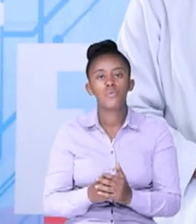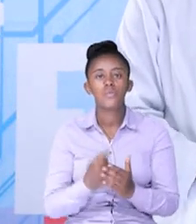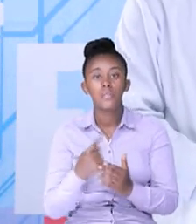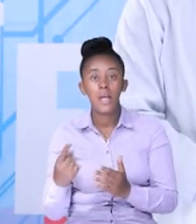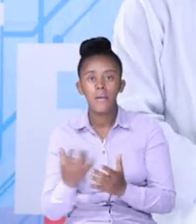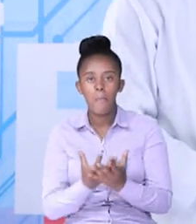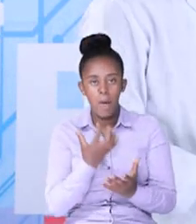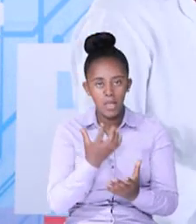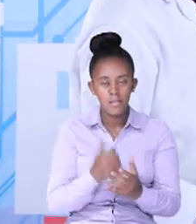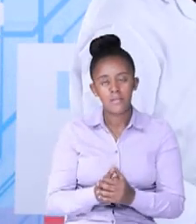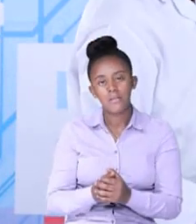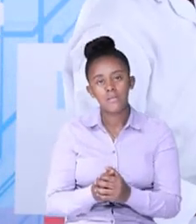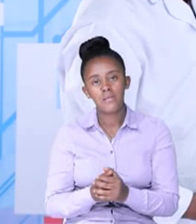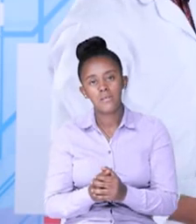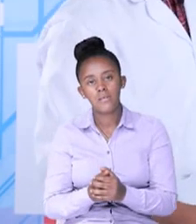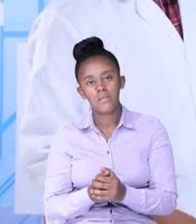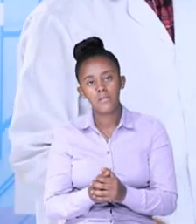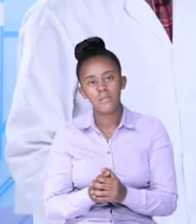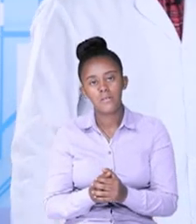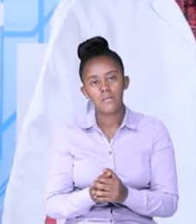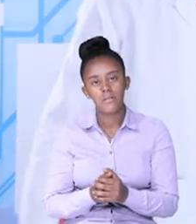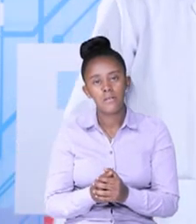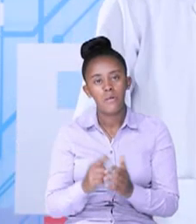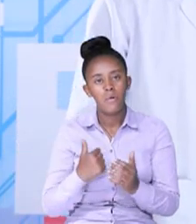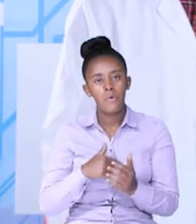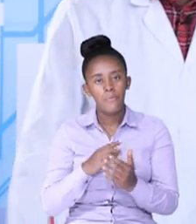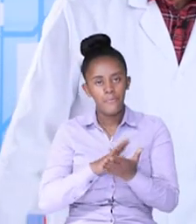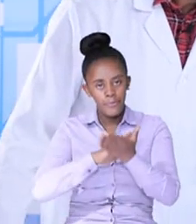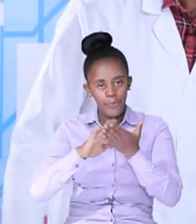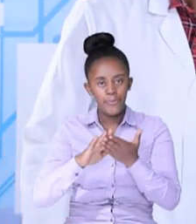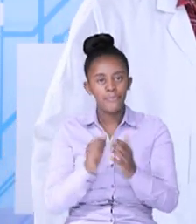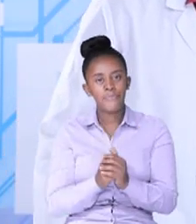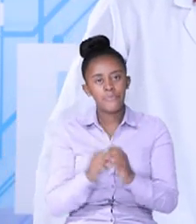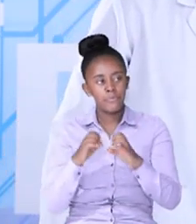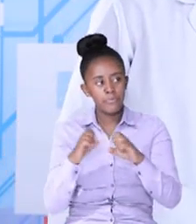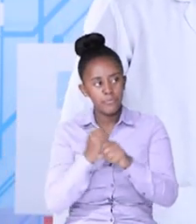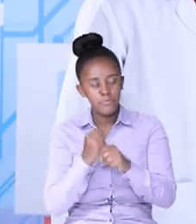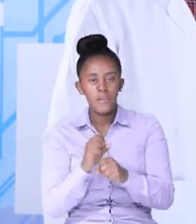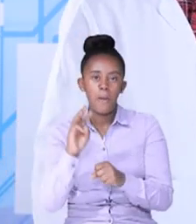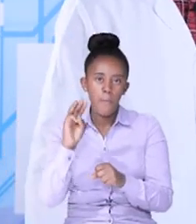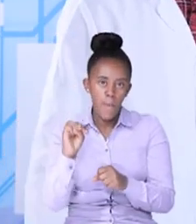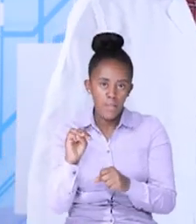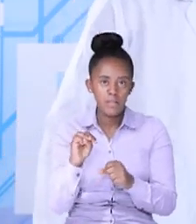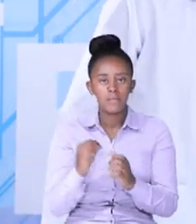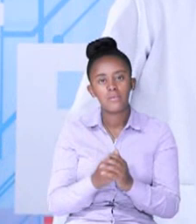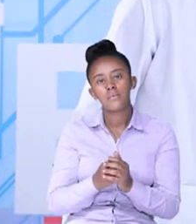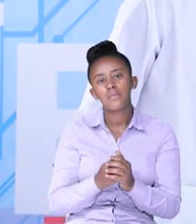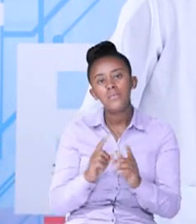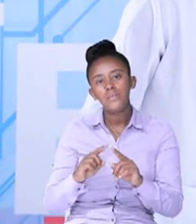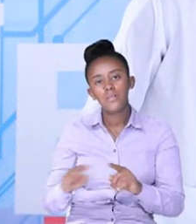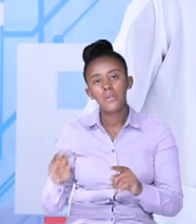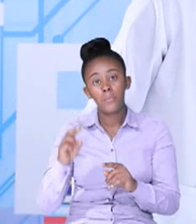their mass. Look at here. We have a pure equation. Mass can be expressed